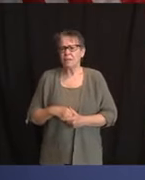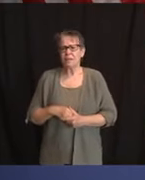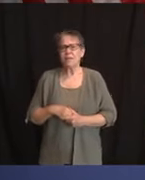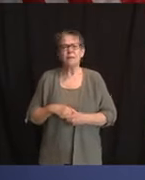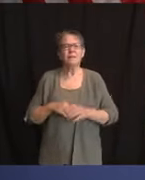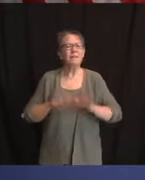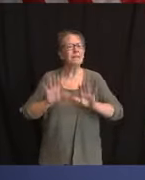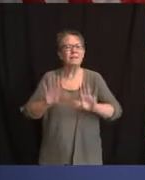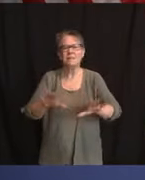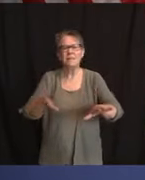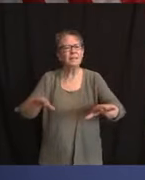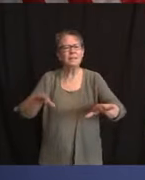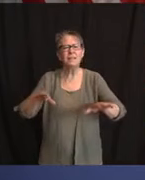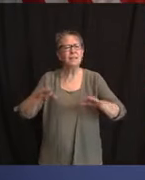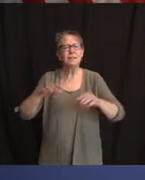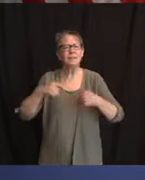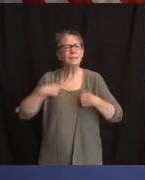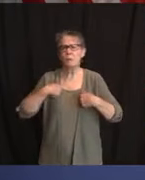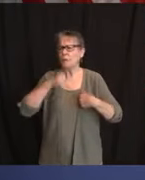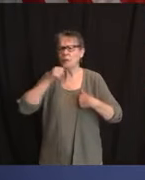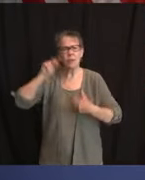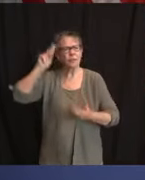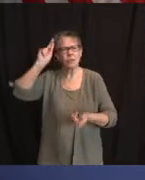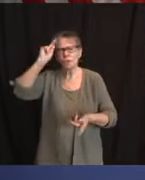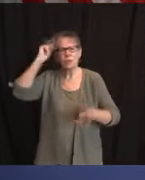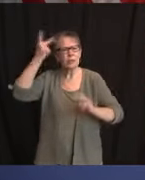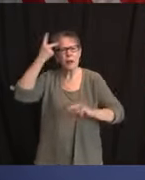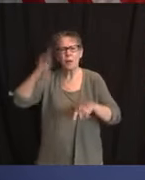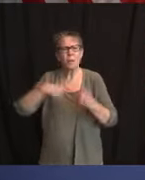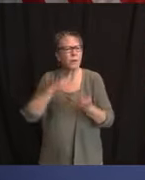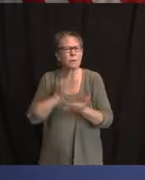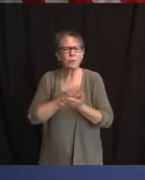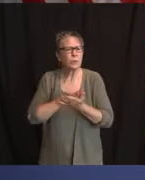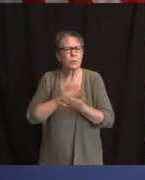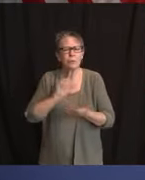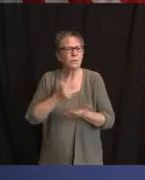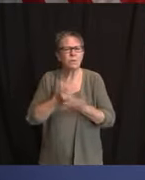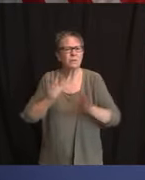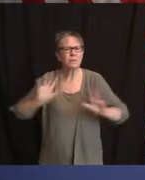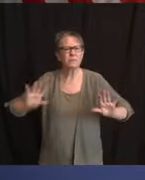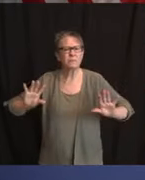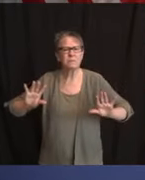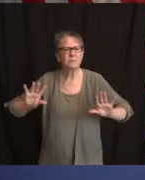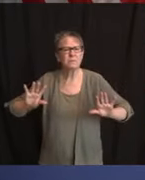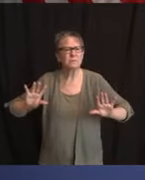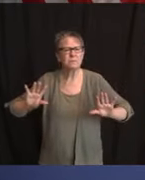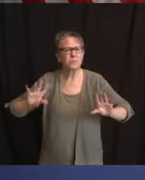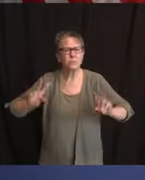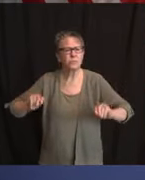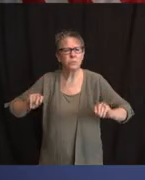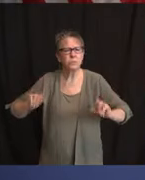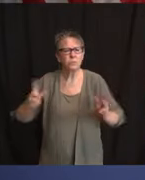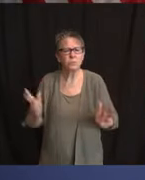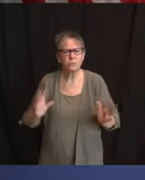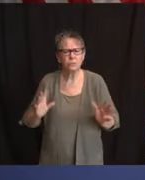And including, this came up on the call with the congressional delegation this